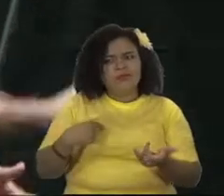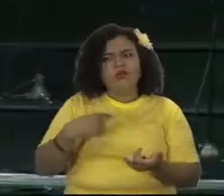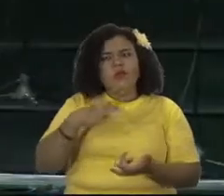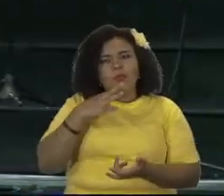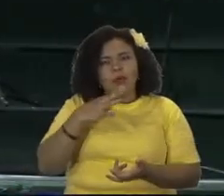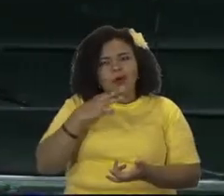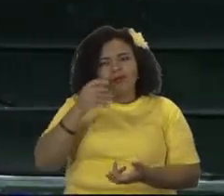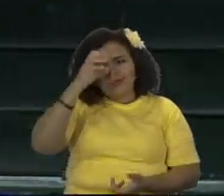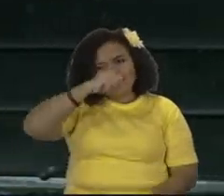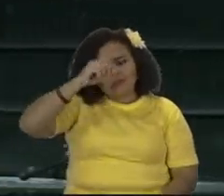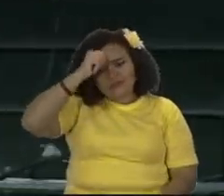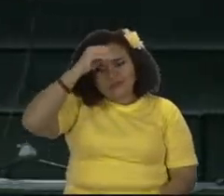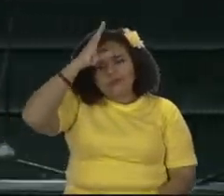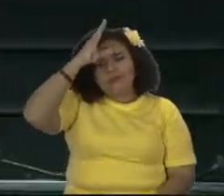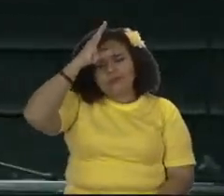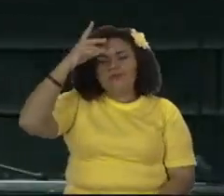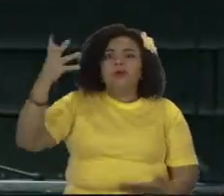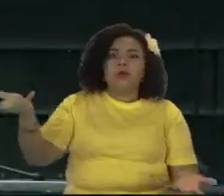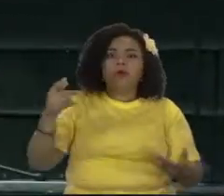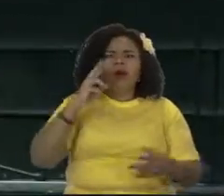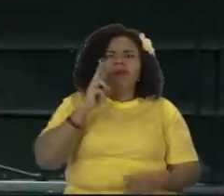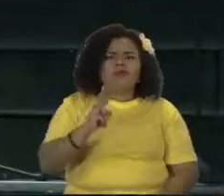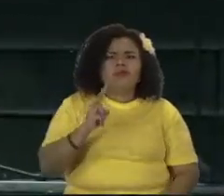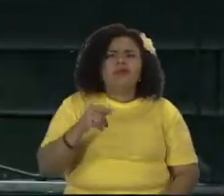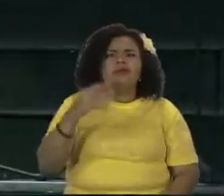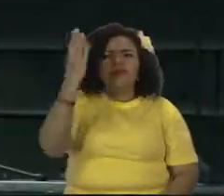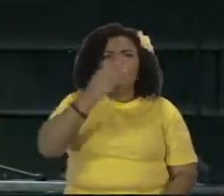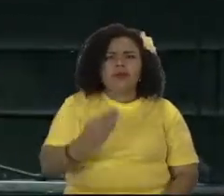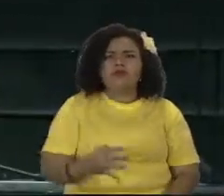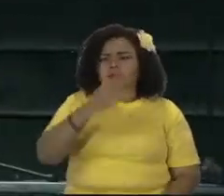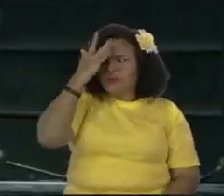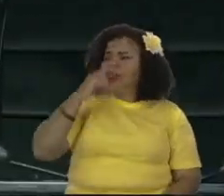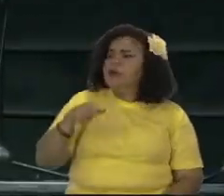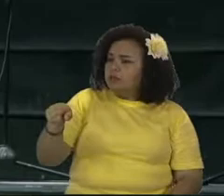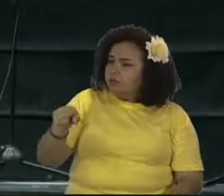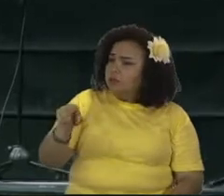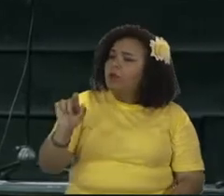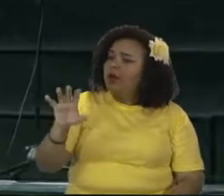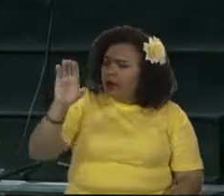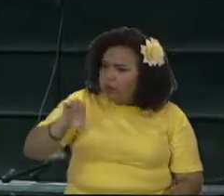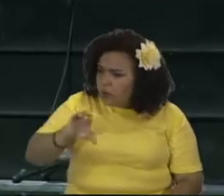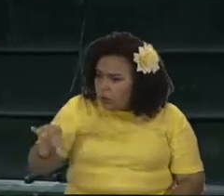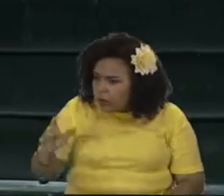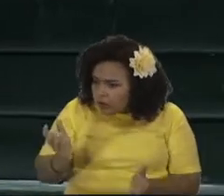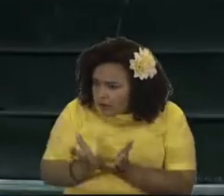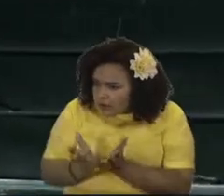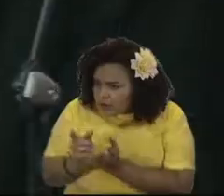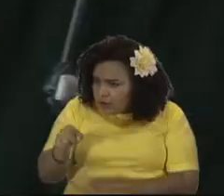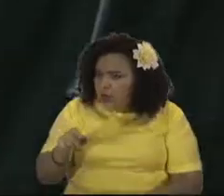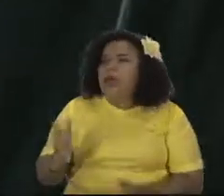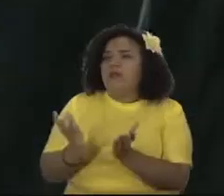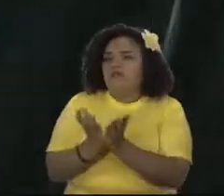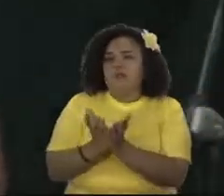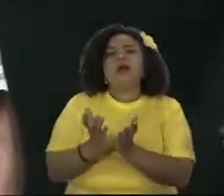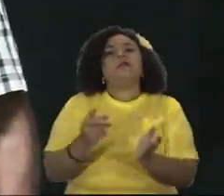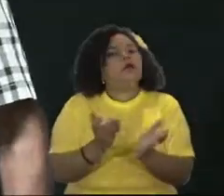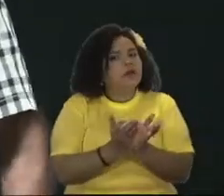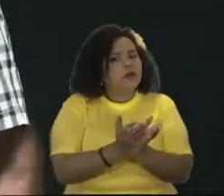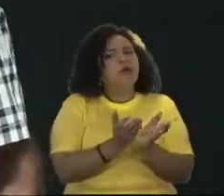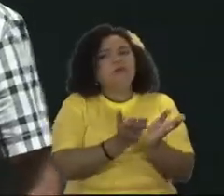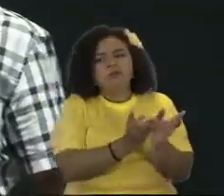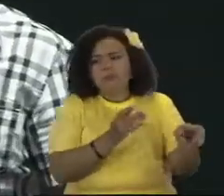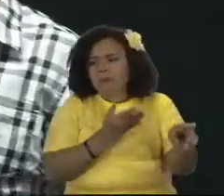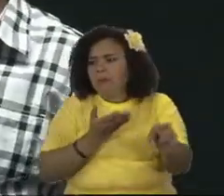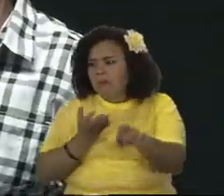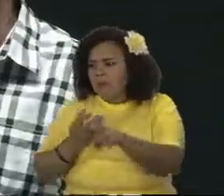fight corruption. There hasn't been many believers that they continue. We have, if